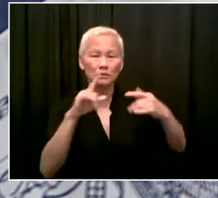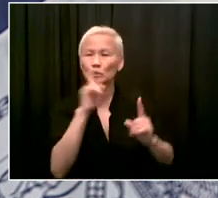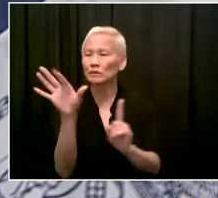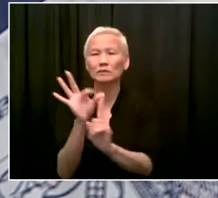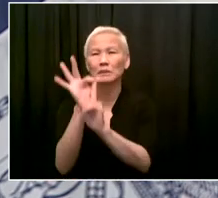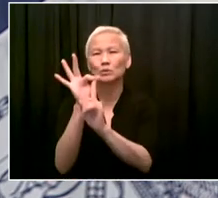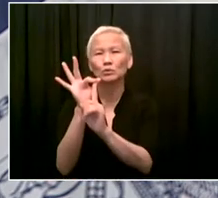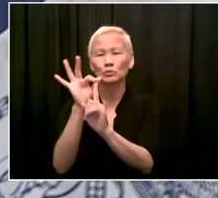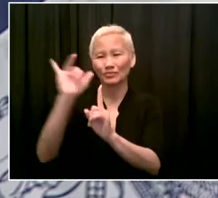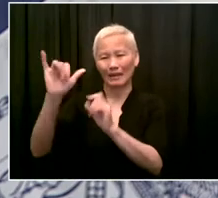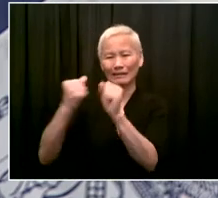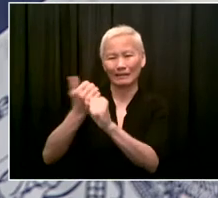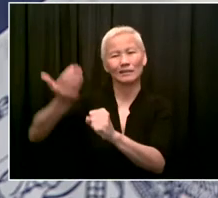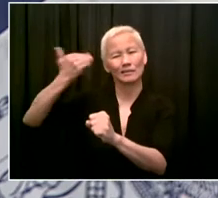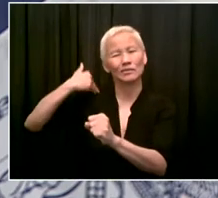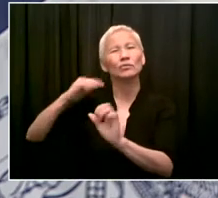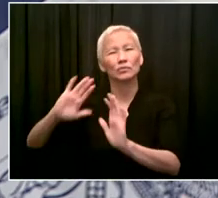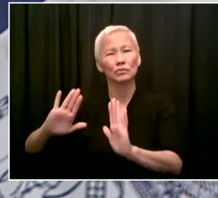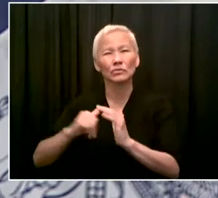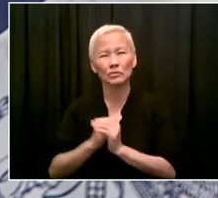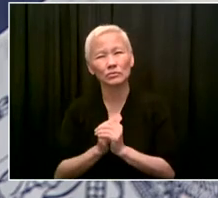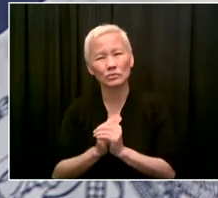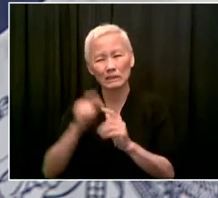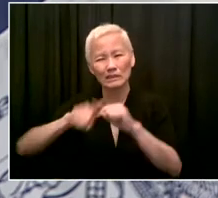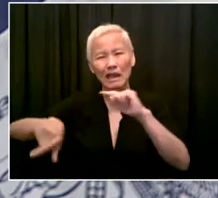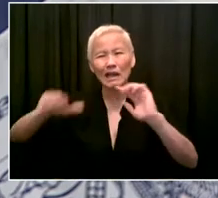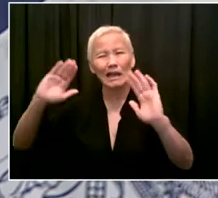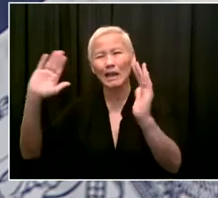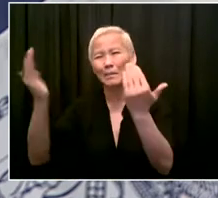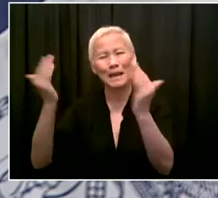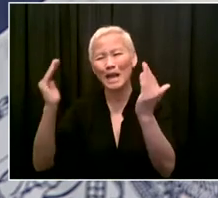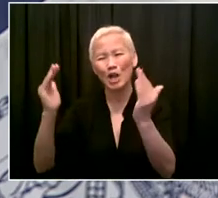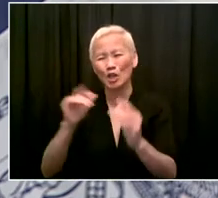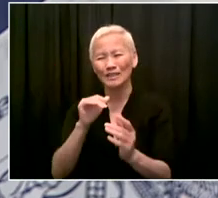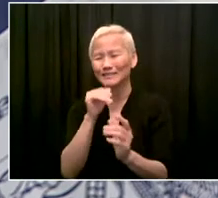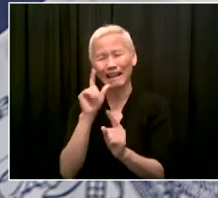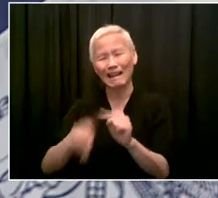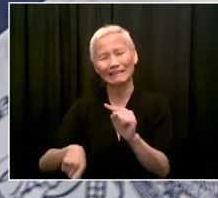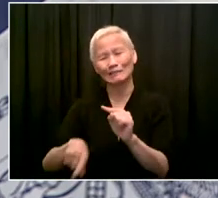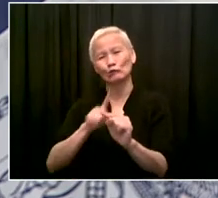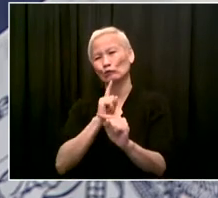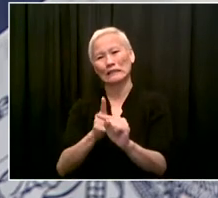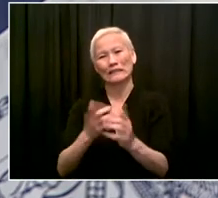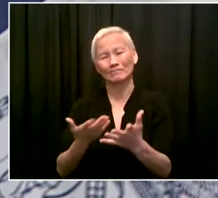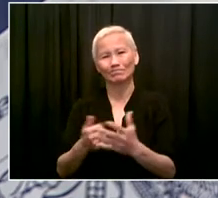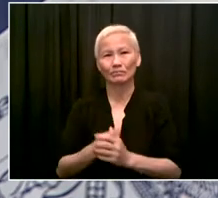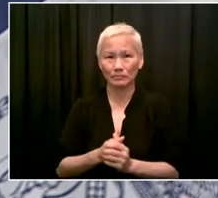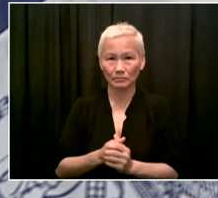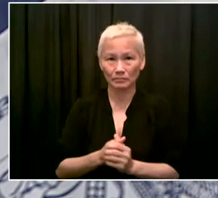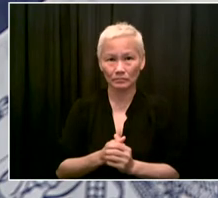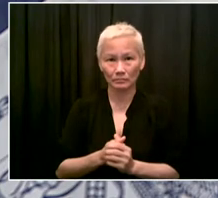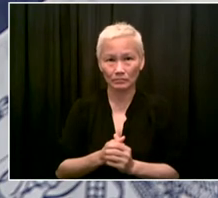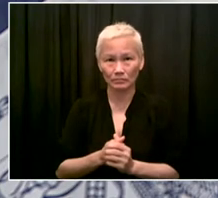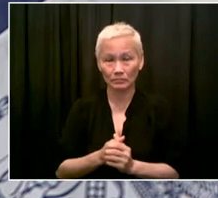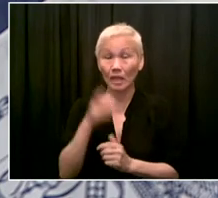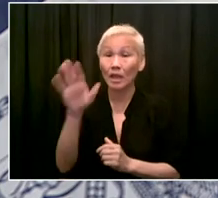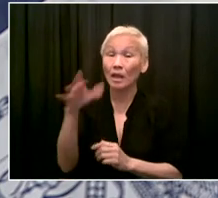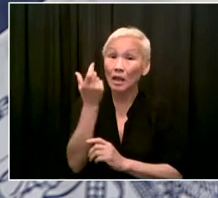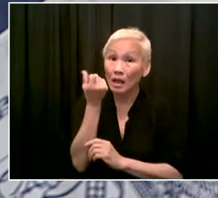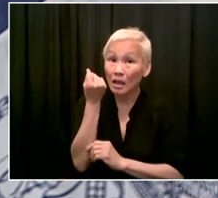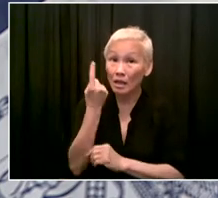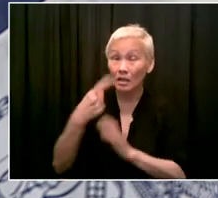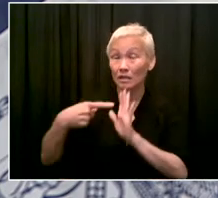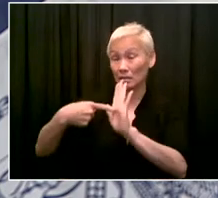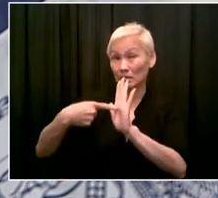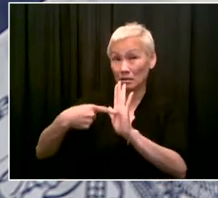I really think there are examples in recent years, Obama's victory in 2008, Joe Biden